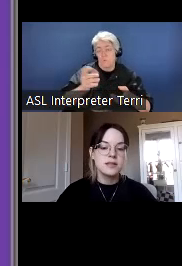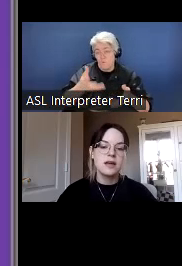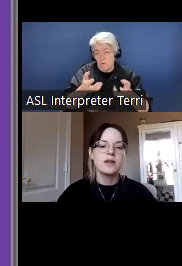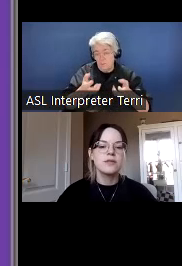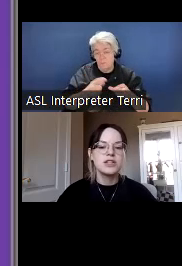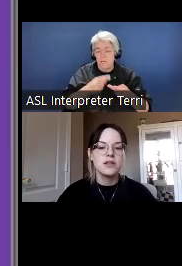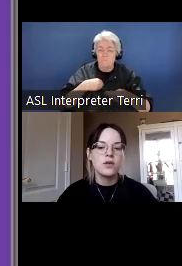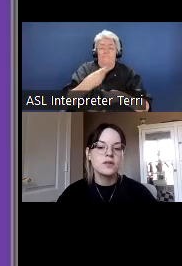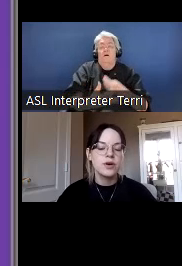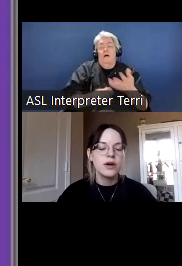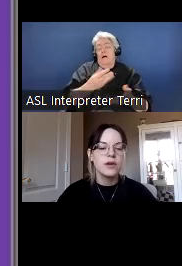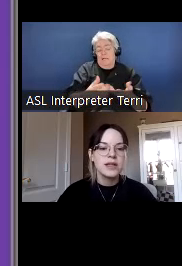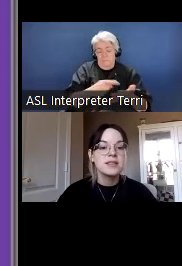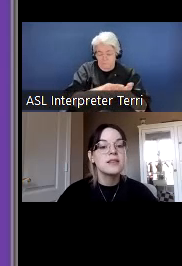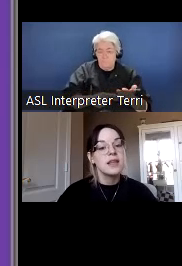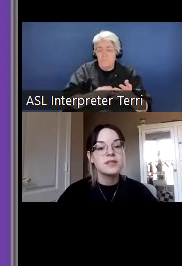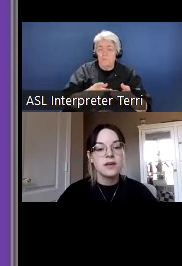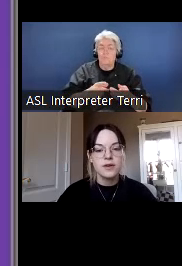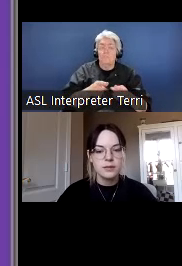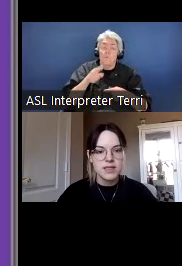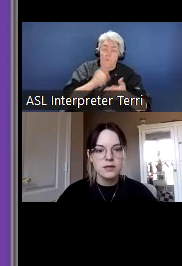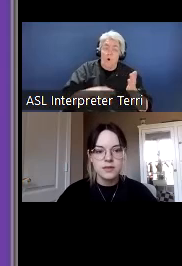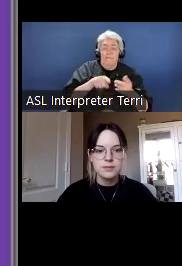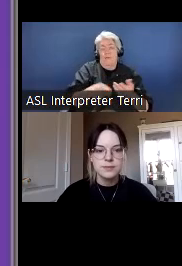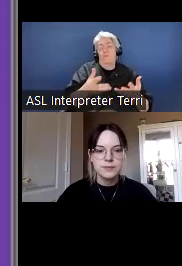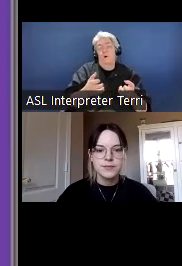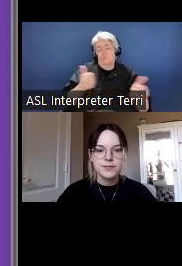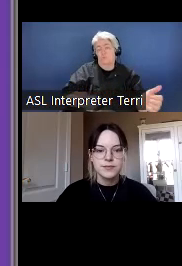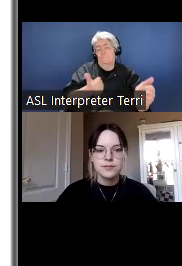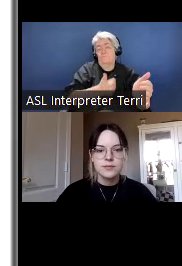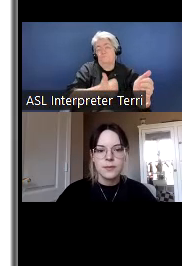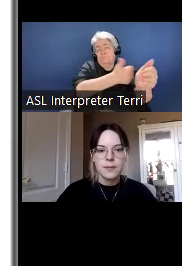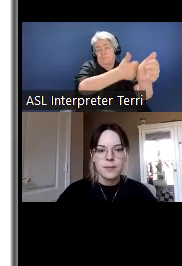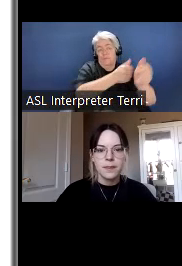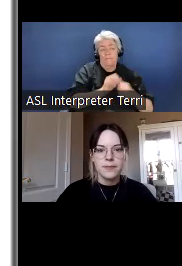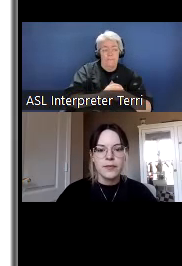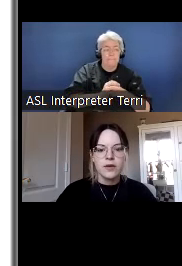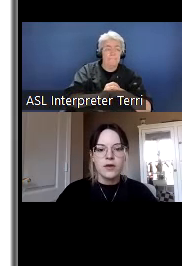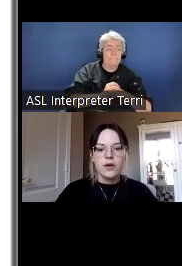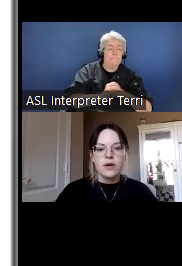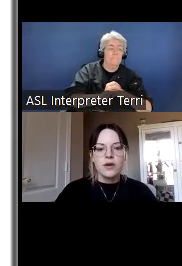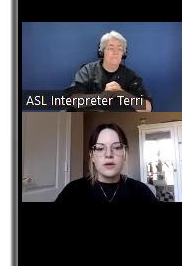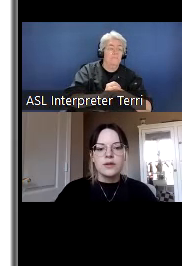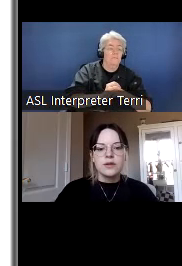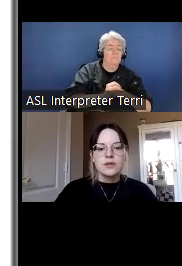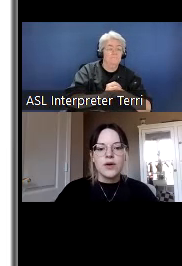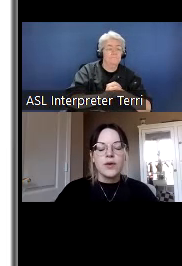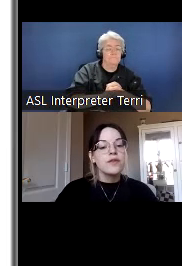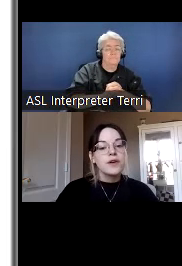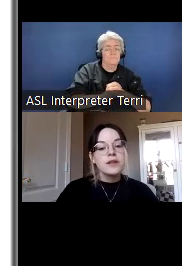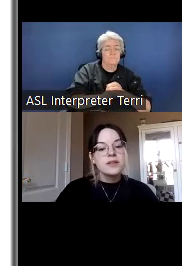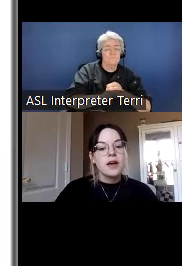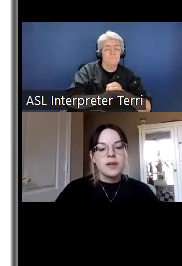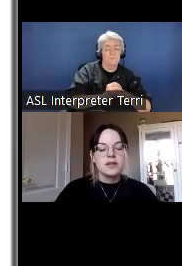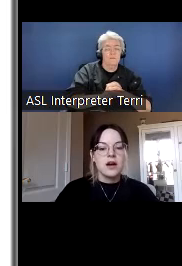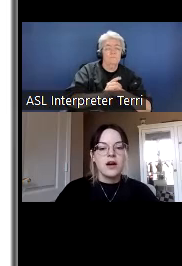to assist them in reaching the goals and priorities that they've set for themselves. So